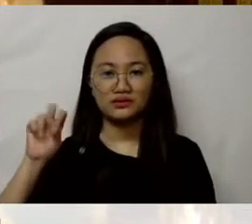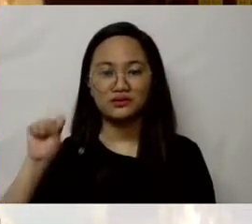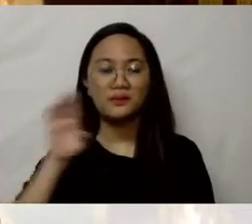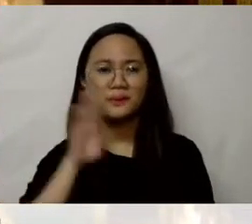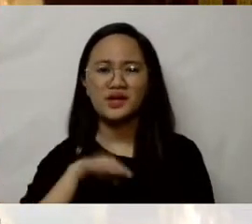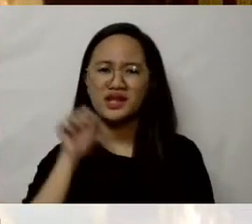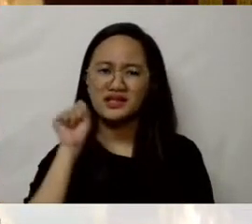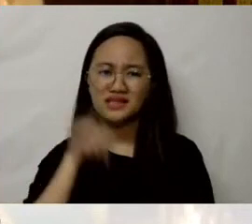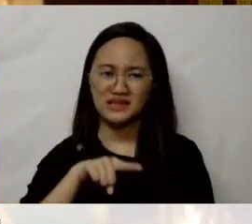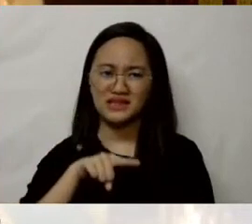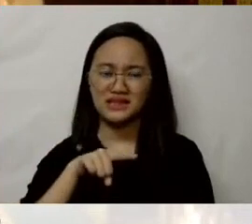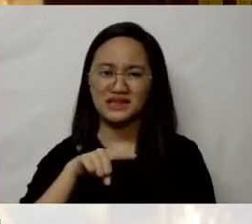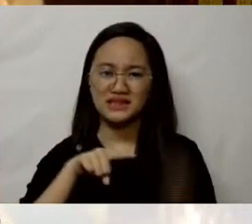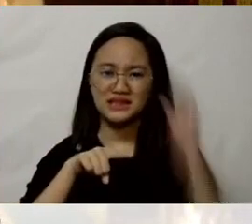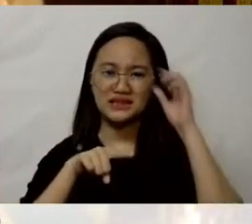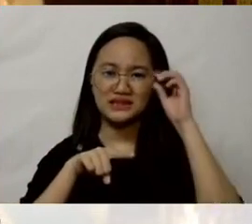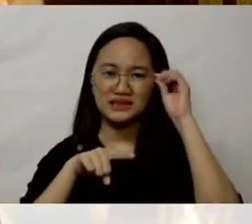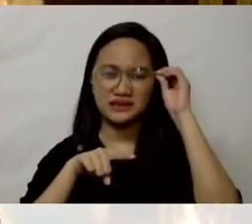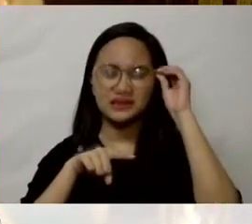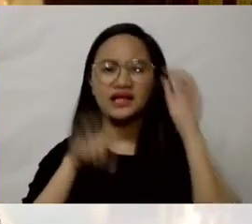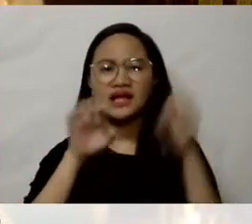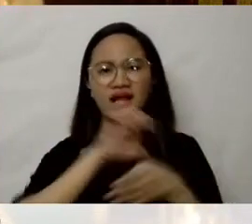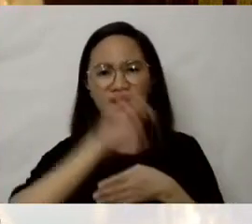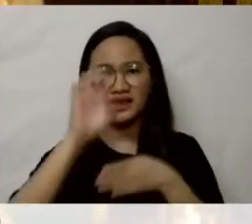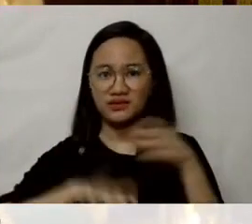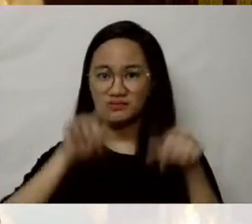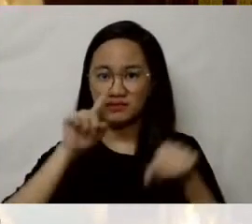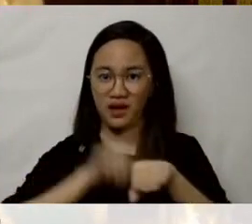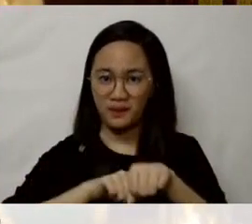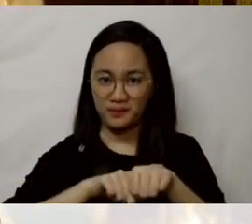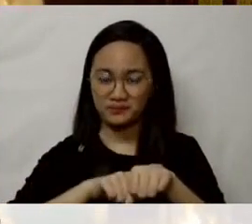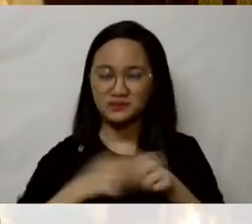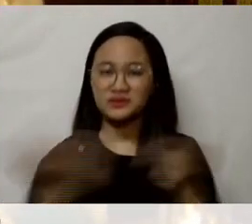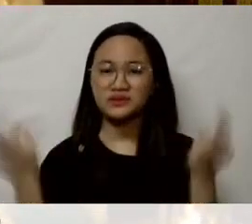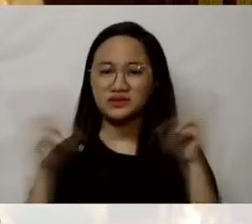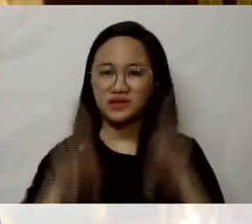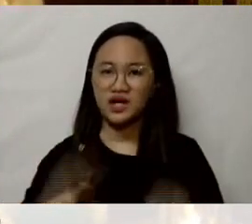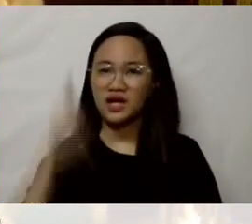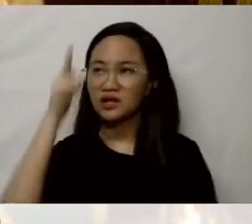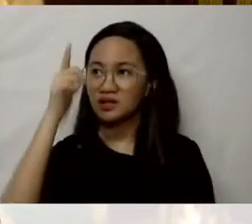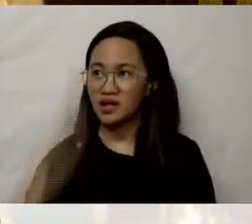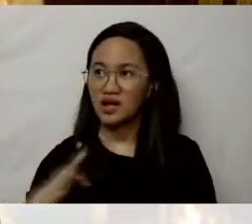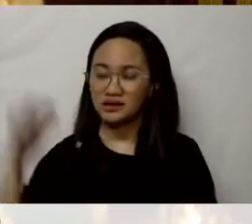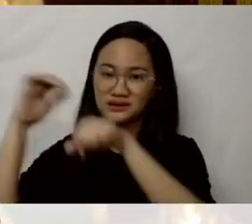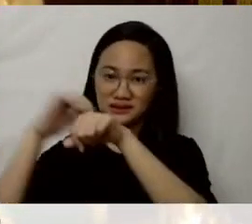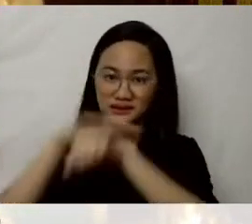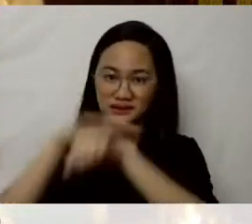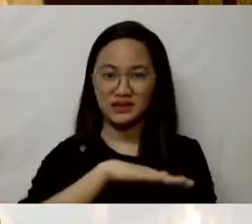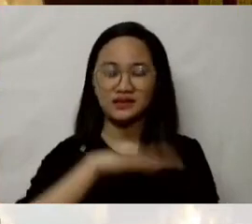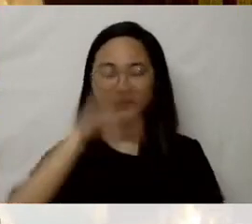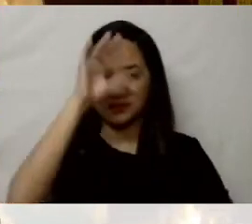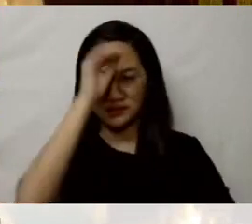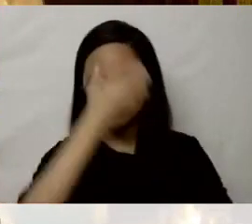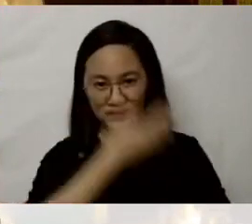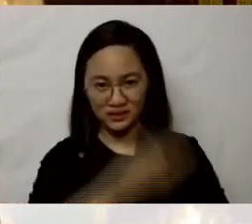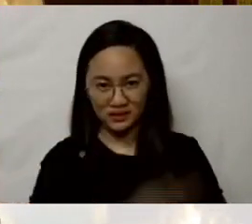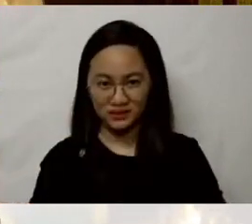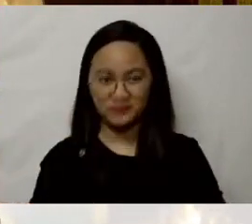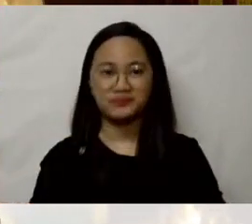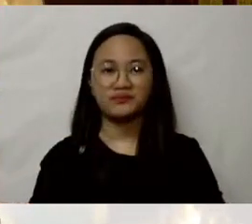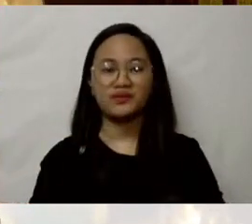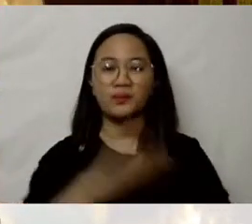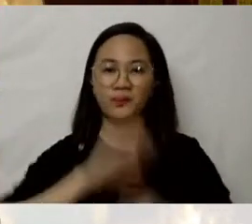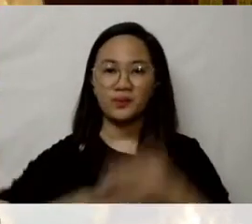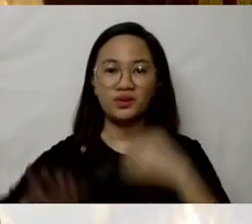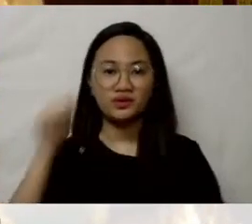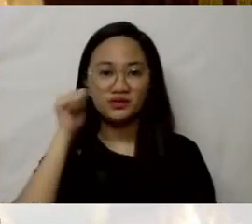had come, God sent his Son, born of a woman, born under the law, to ransom